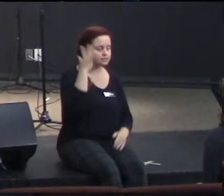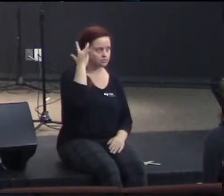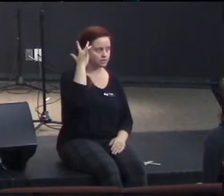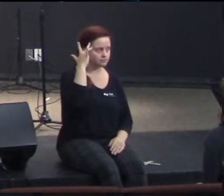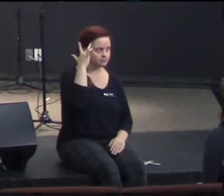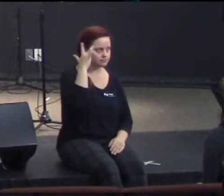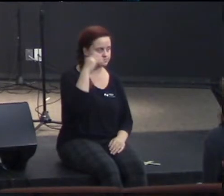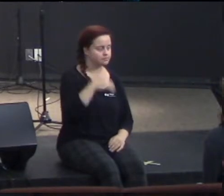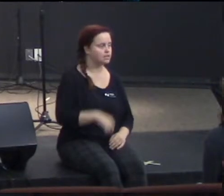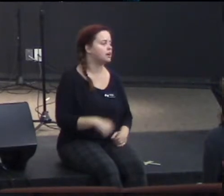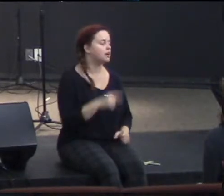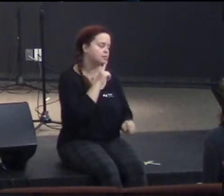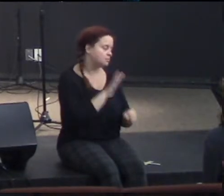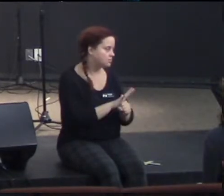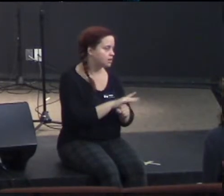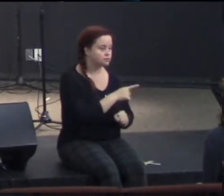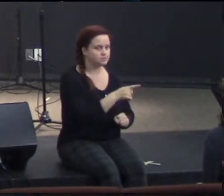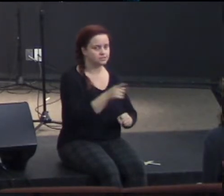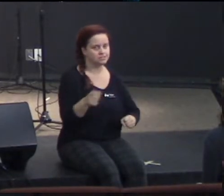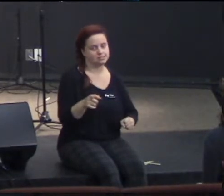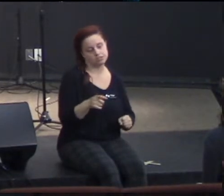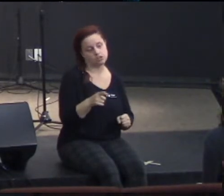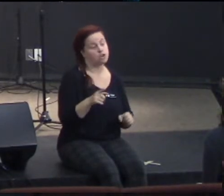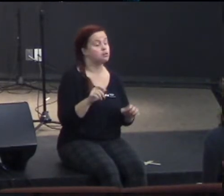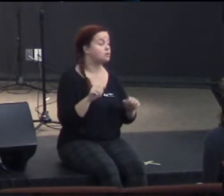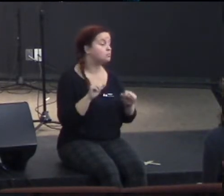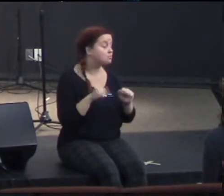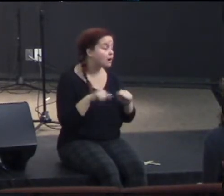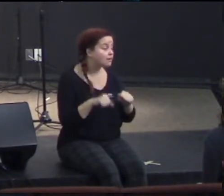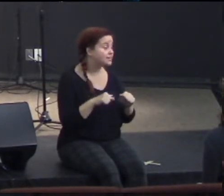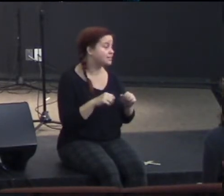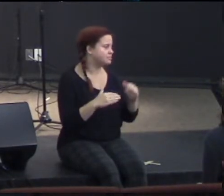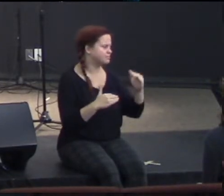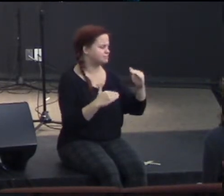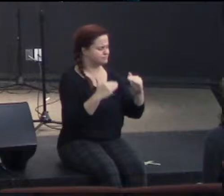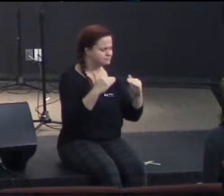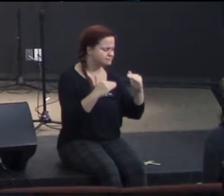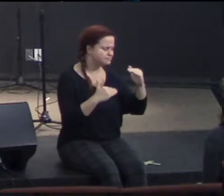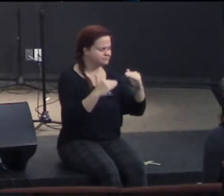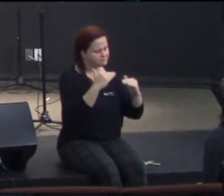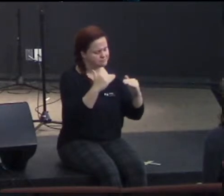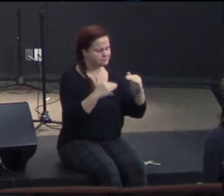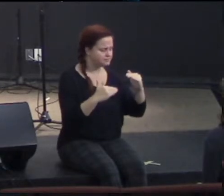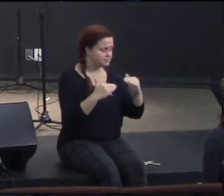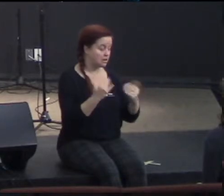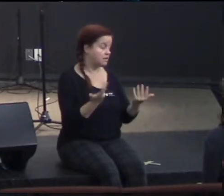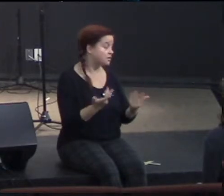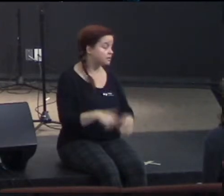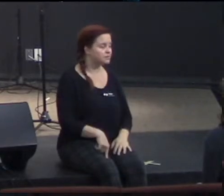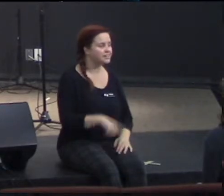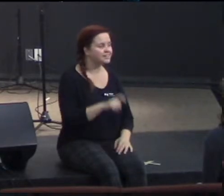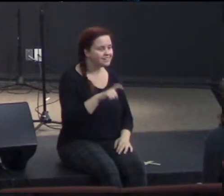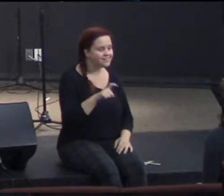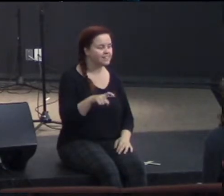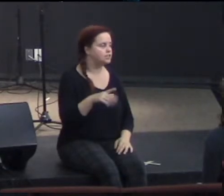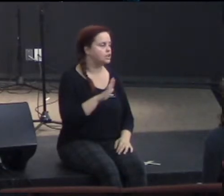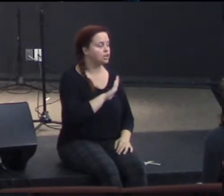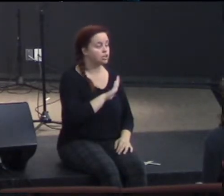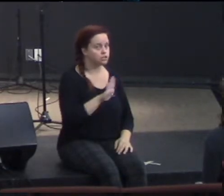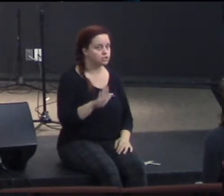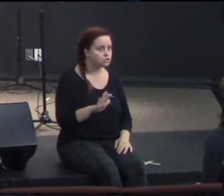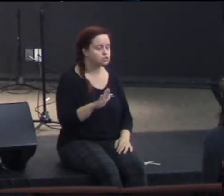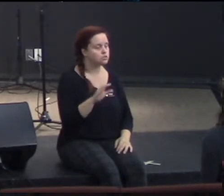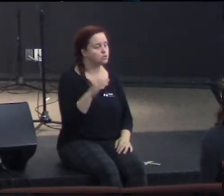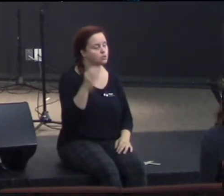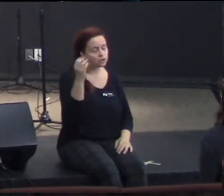And I promise you, we're probably going to be a little out of balance. Therefore, we're going to need your grace. But let's